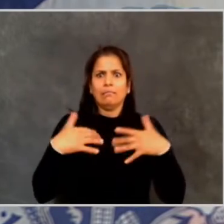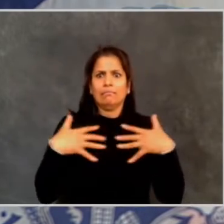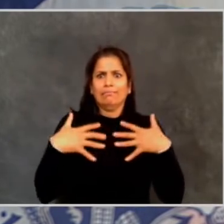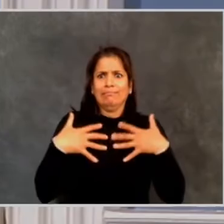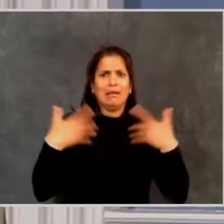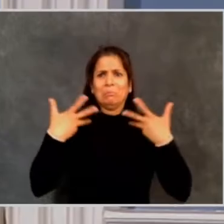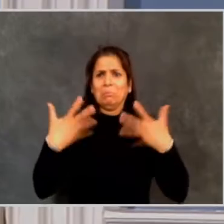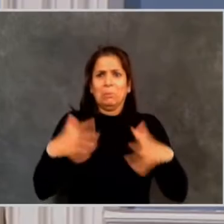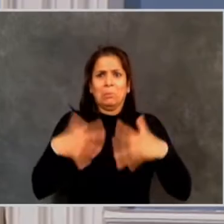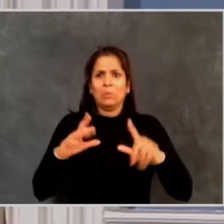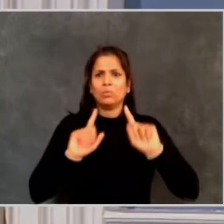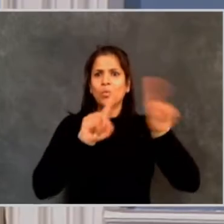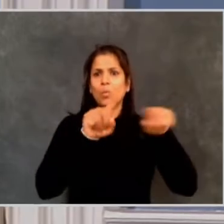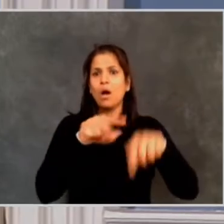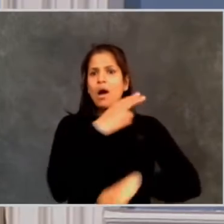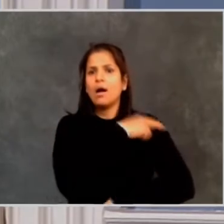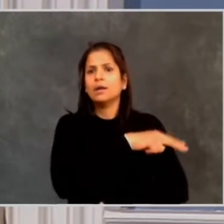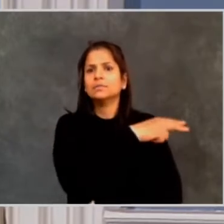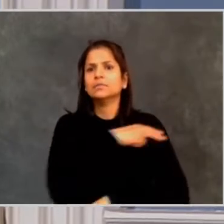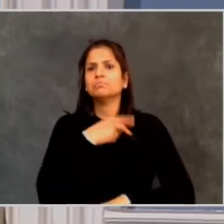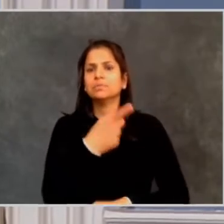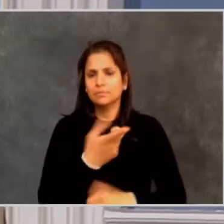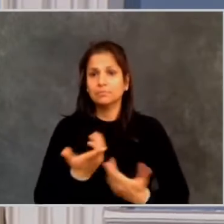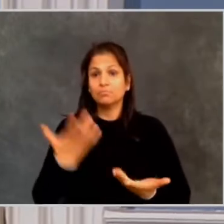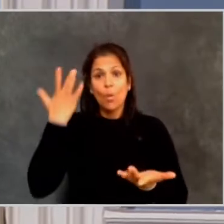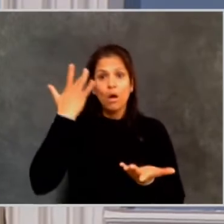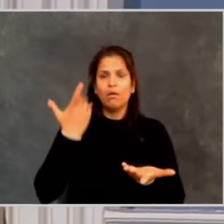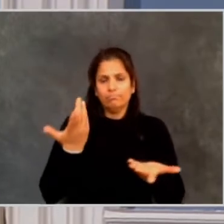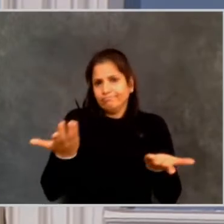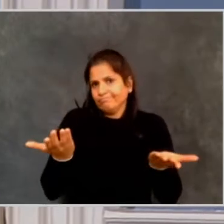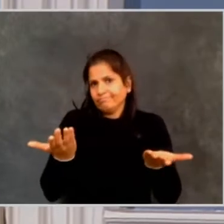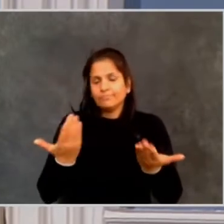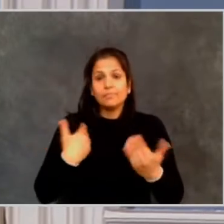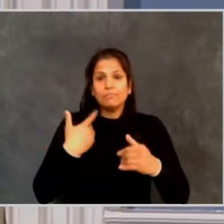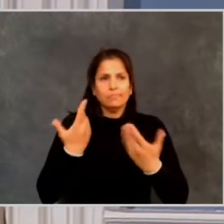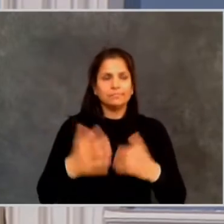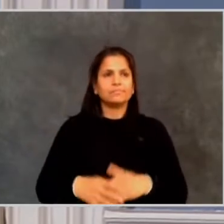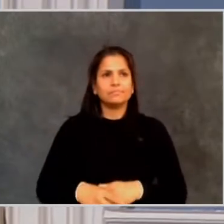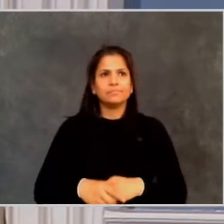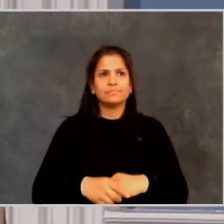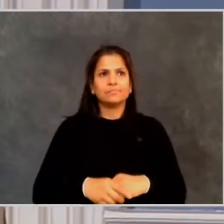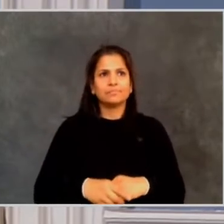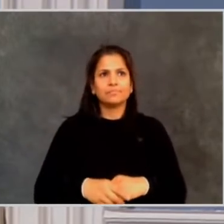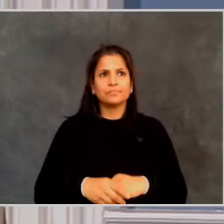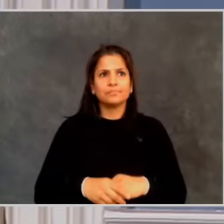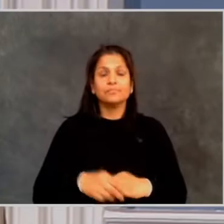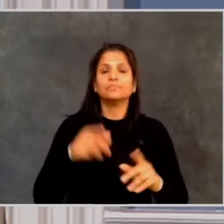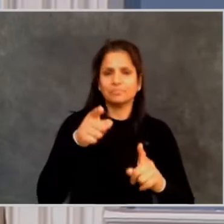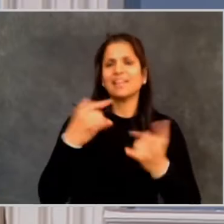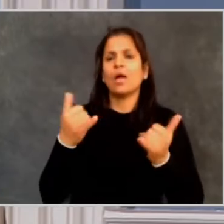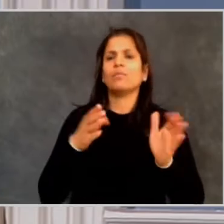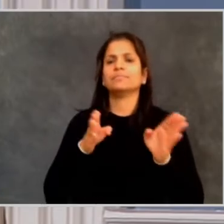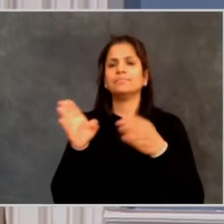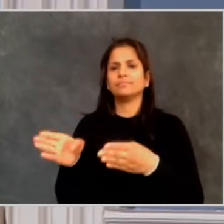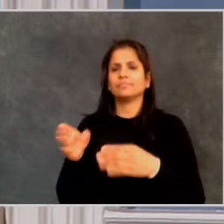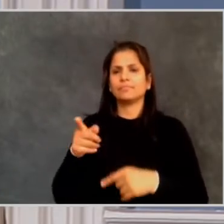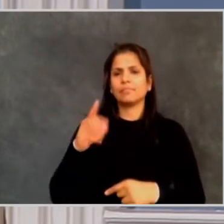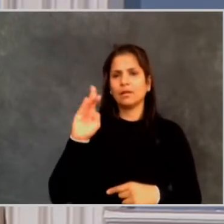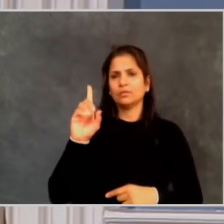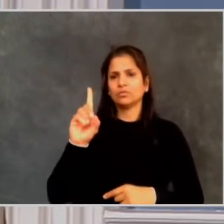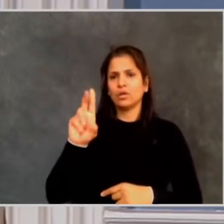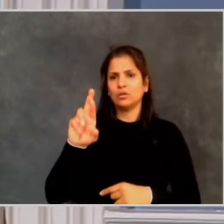add to what the mayor laid out, I think fundamentally what we're seeing across the country